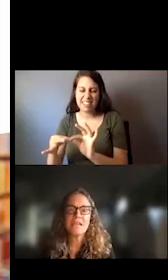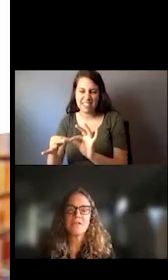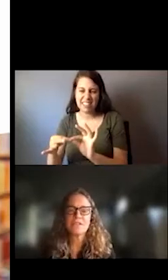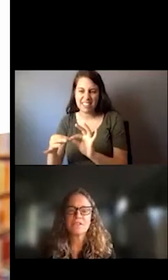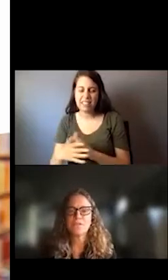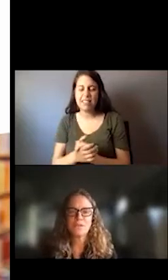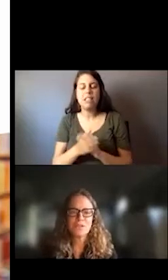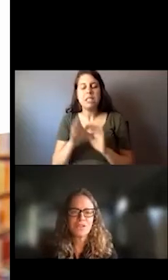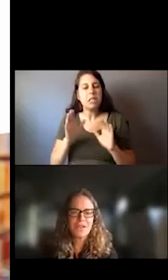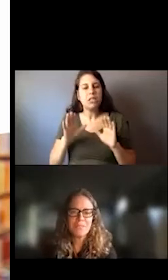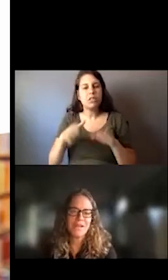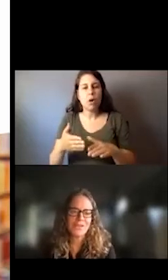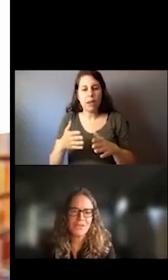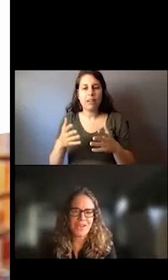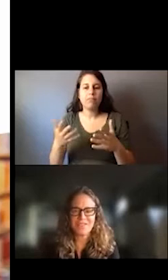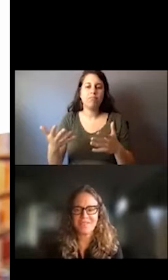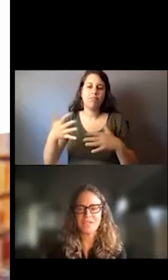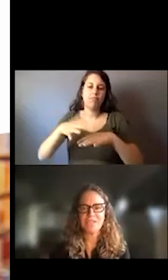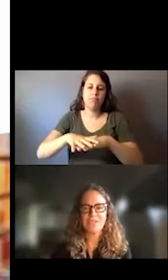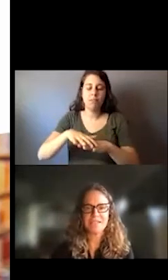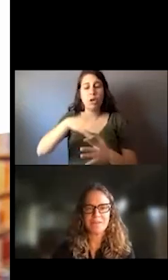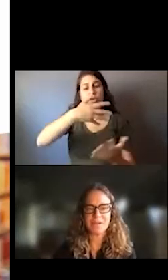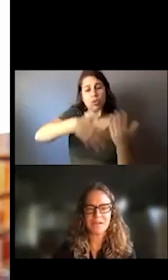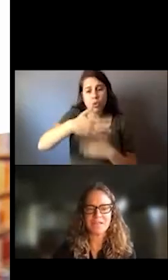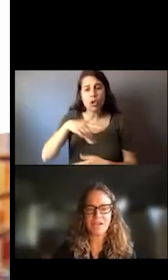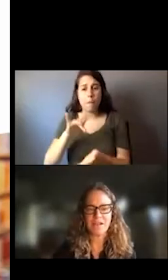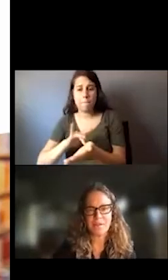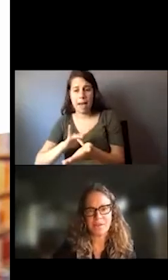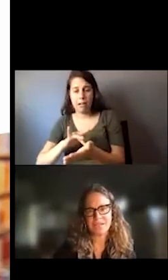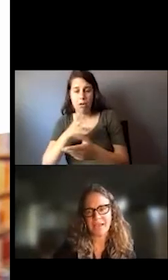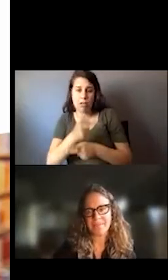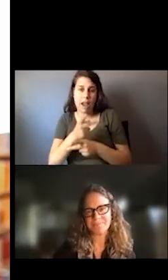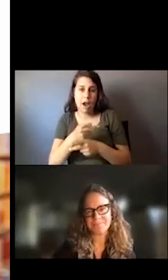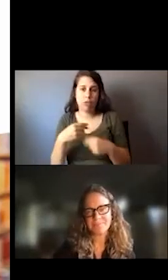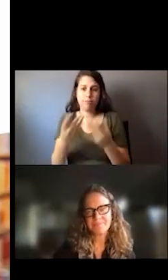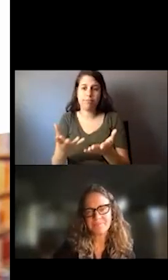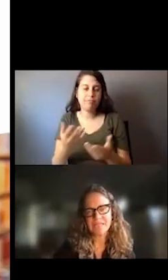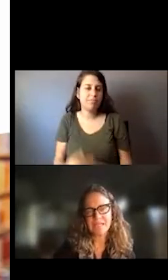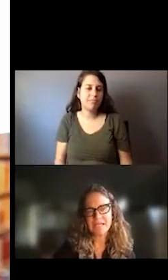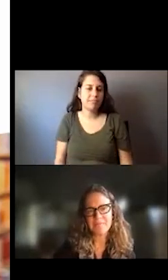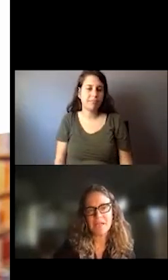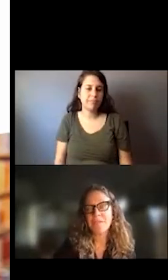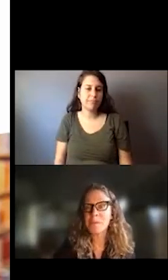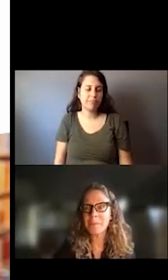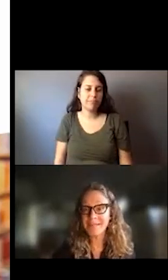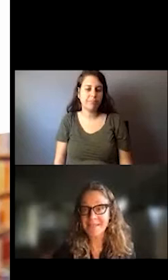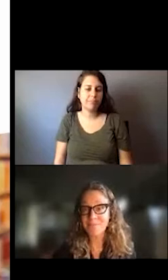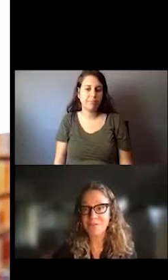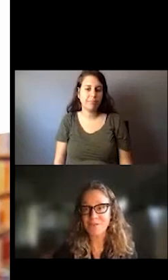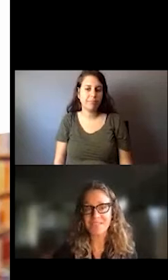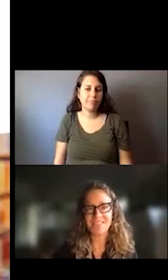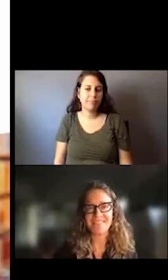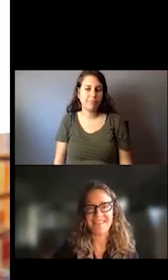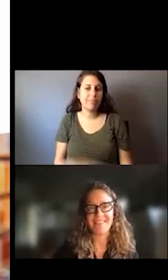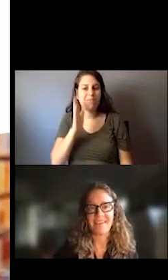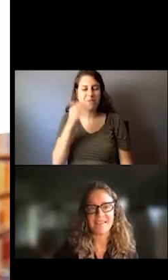really focused on the intersection of social and medical care delivery. So that's what we're going to talk about today. There will be plenty of